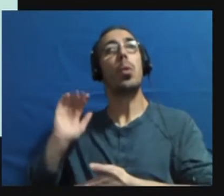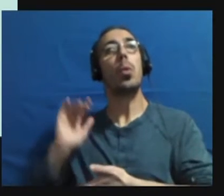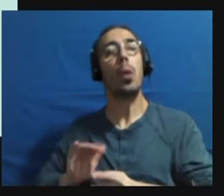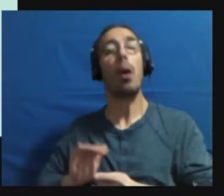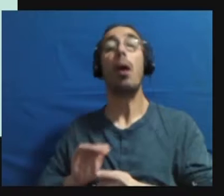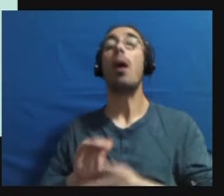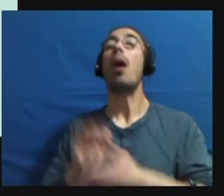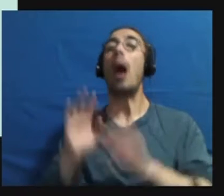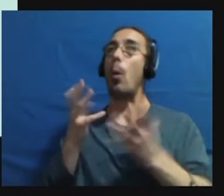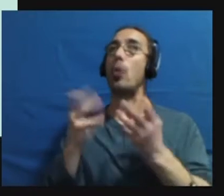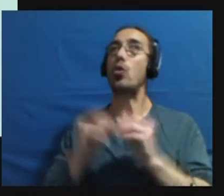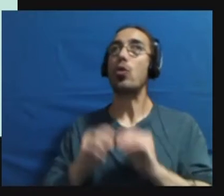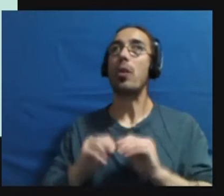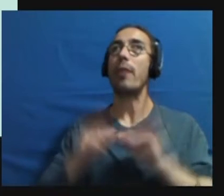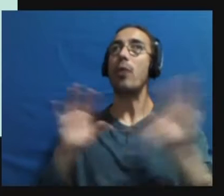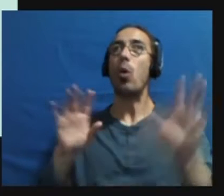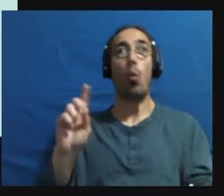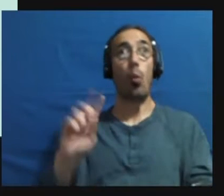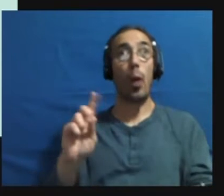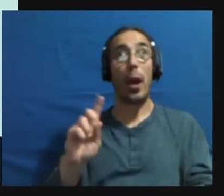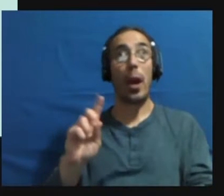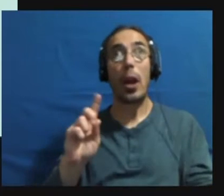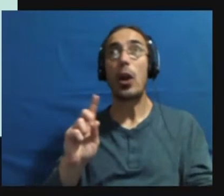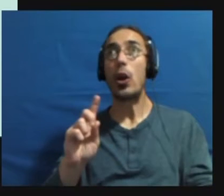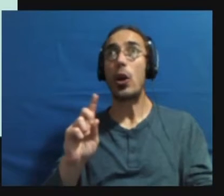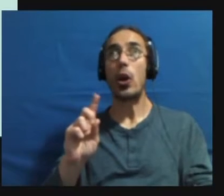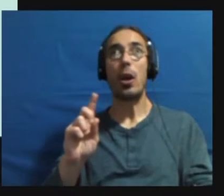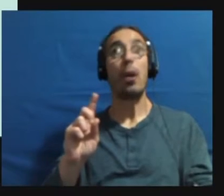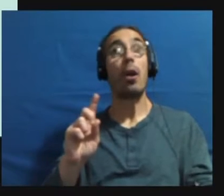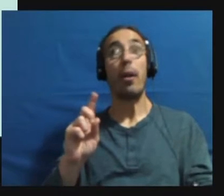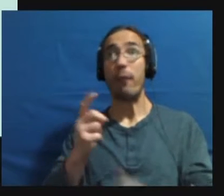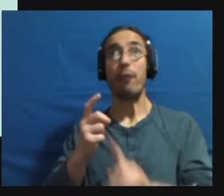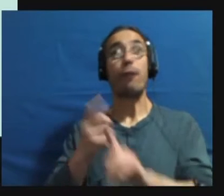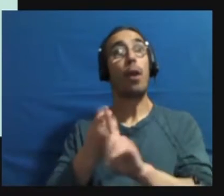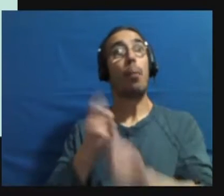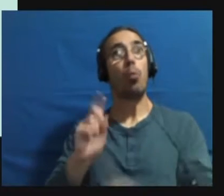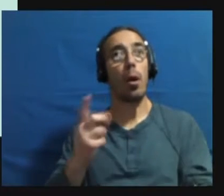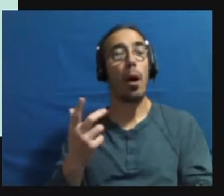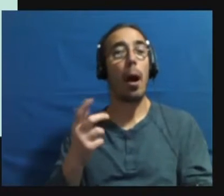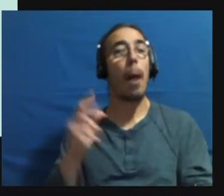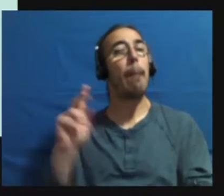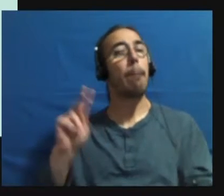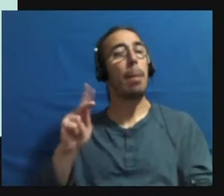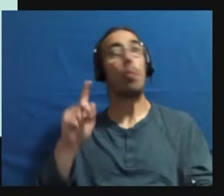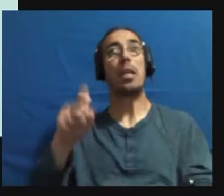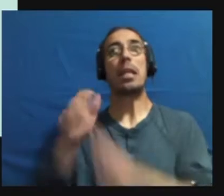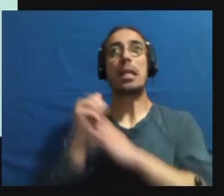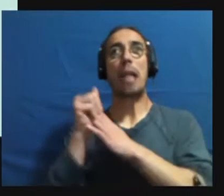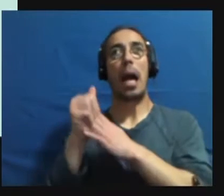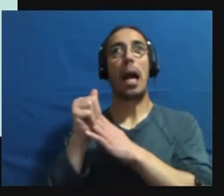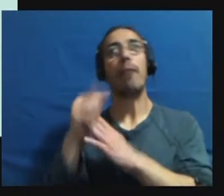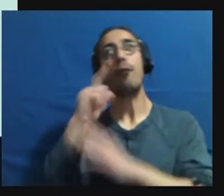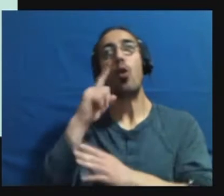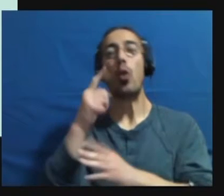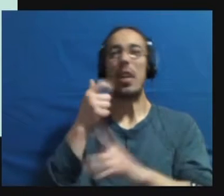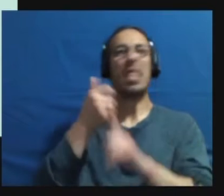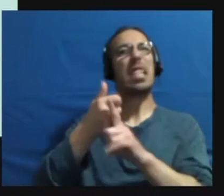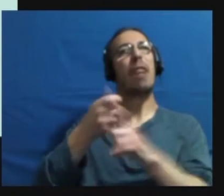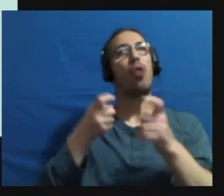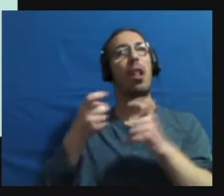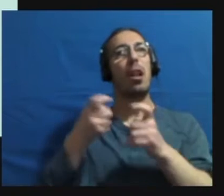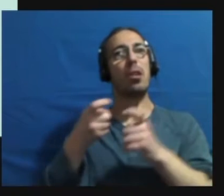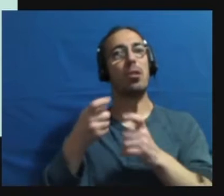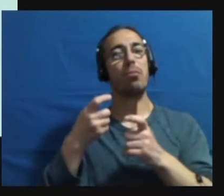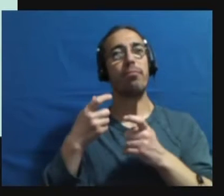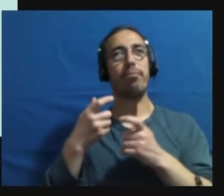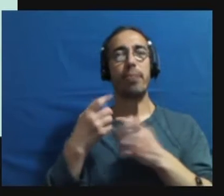clarify, rarely comes right away. People need guidance into self regulation, and autistics are